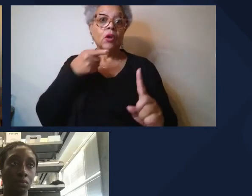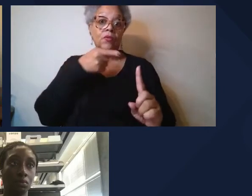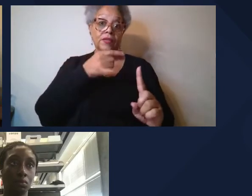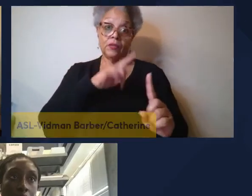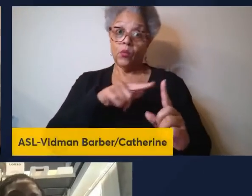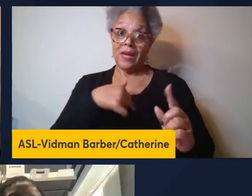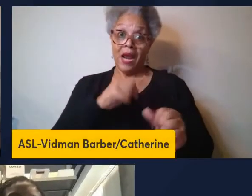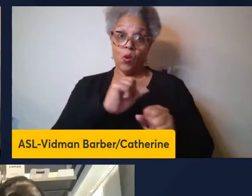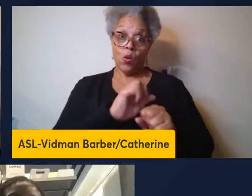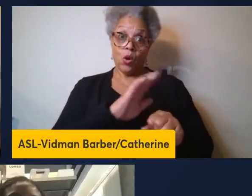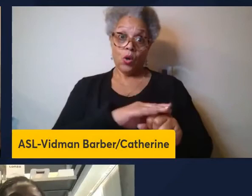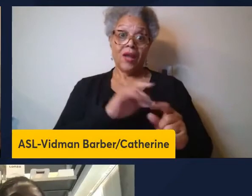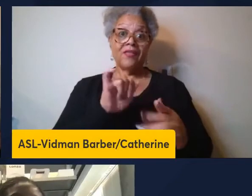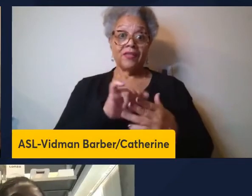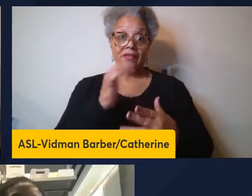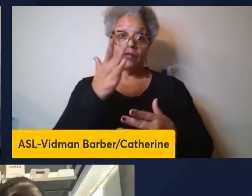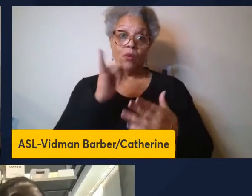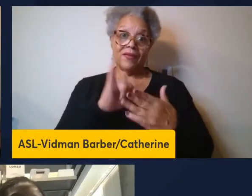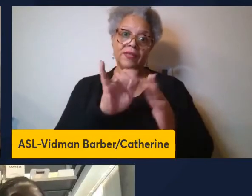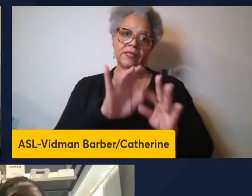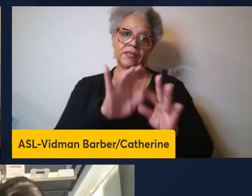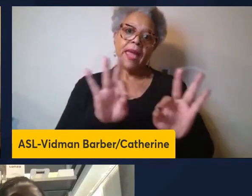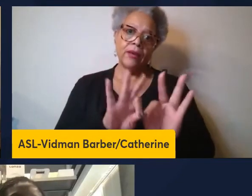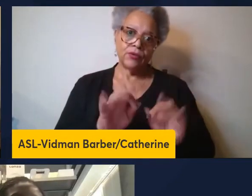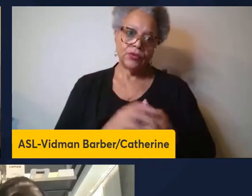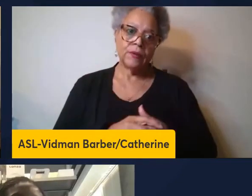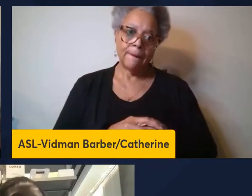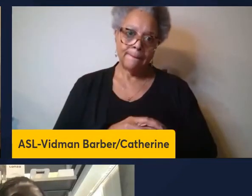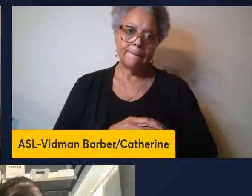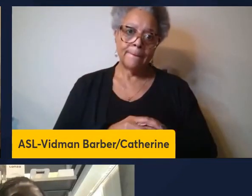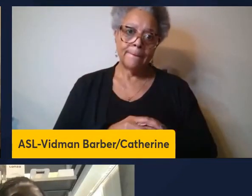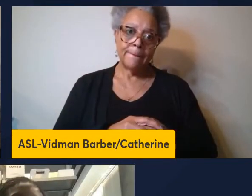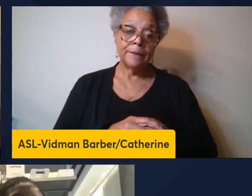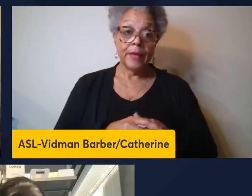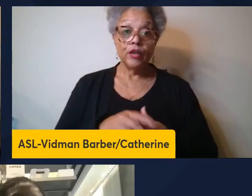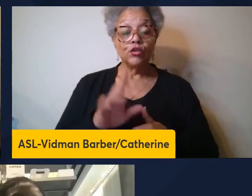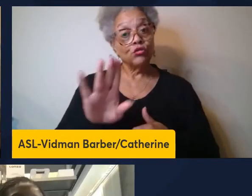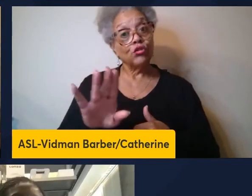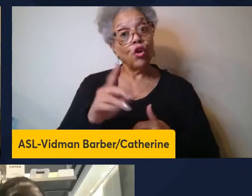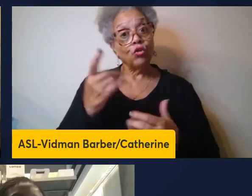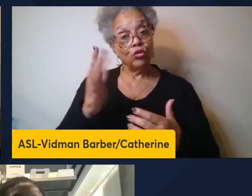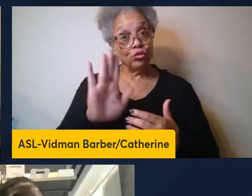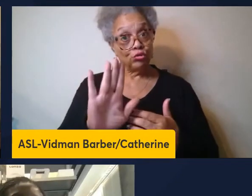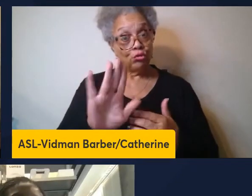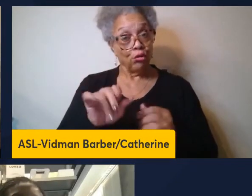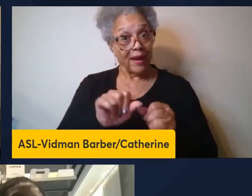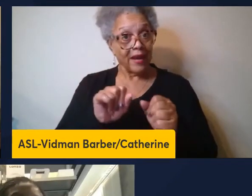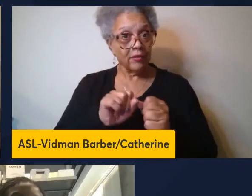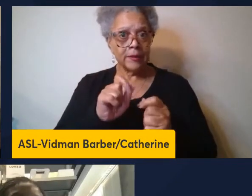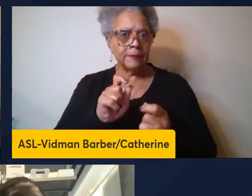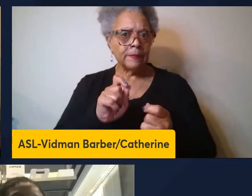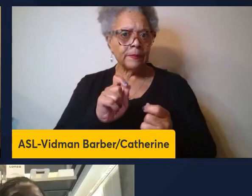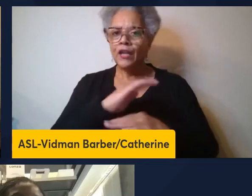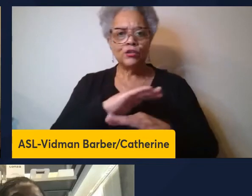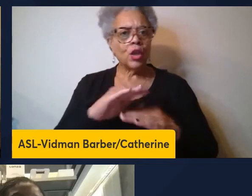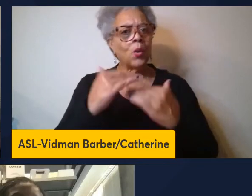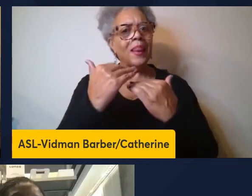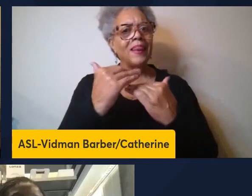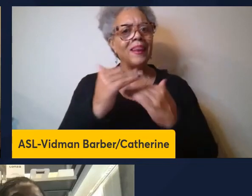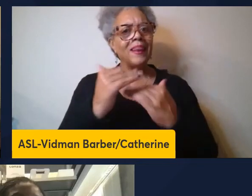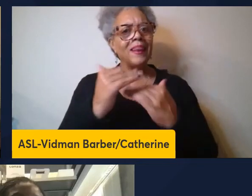on, and this is why this matters. So your niche and also don't be limited by a